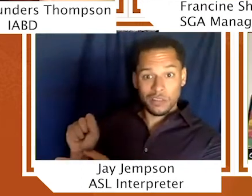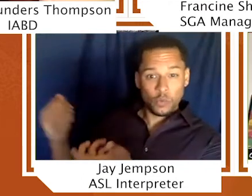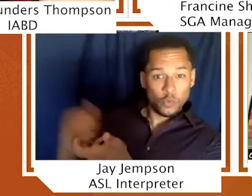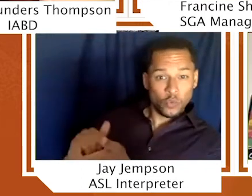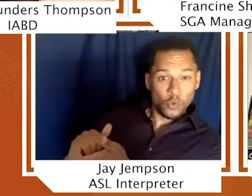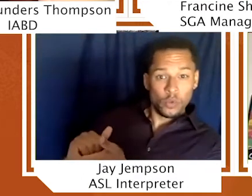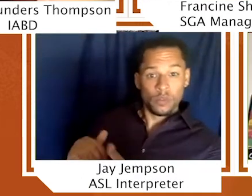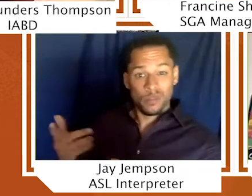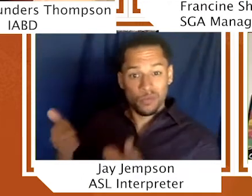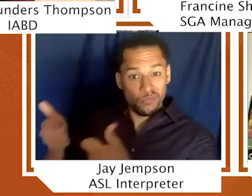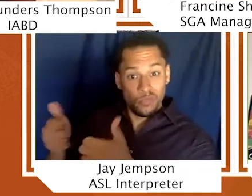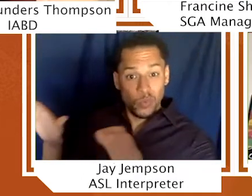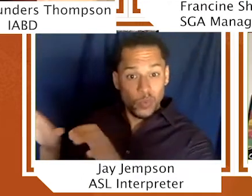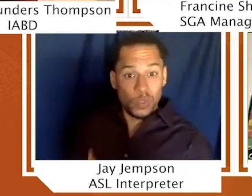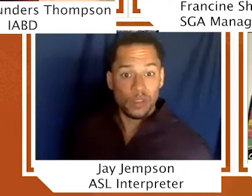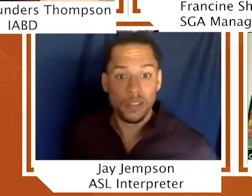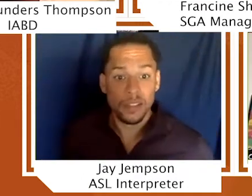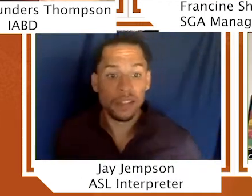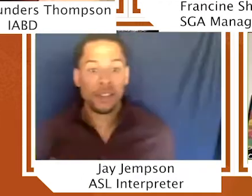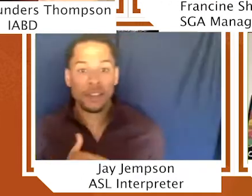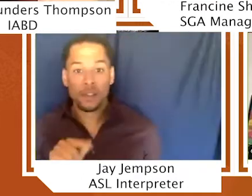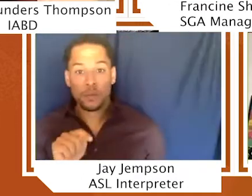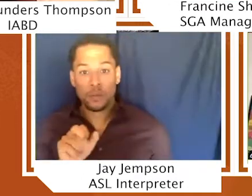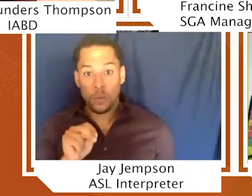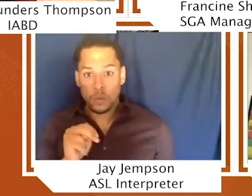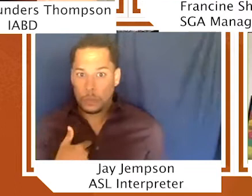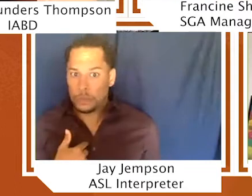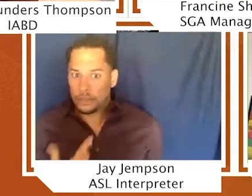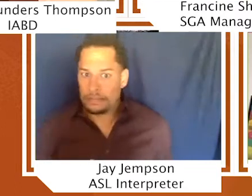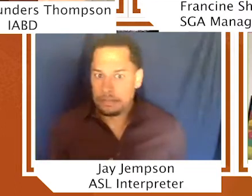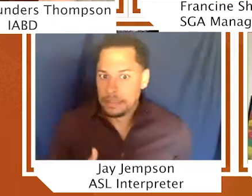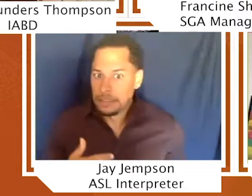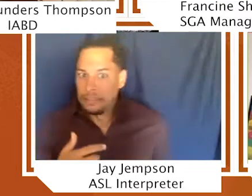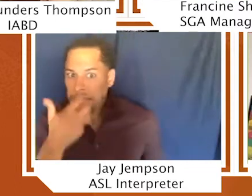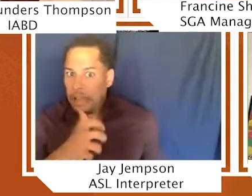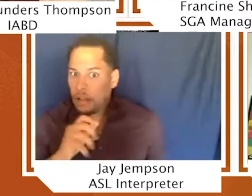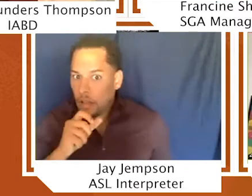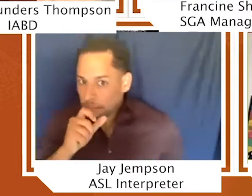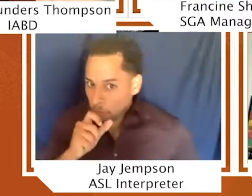Woo. I don't even know where to go. I'm just gonna take a sip right here real quick.